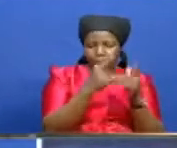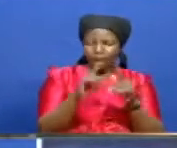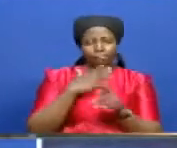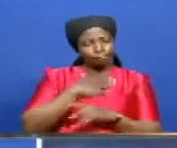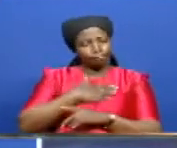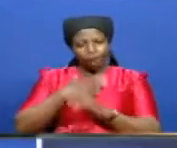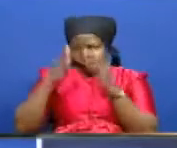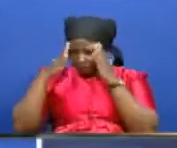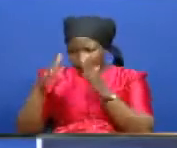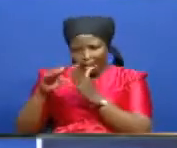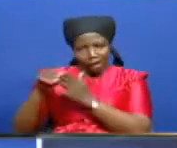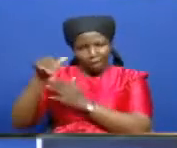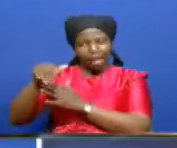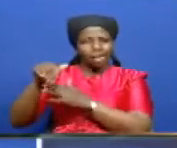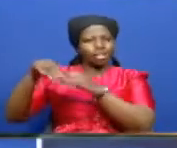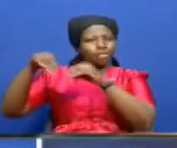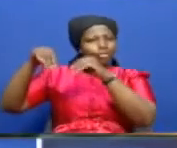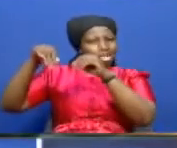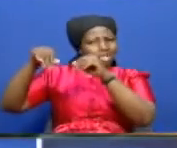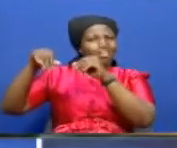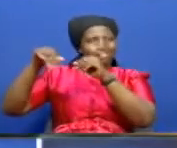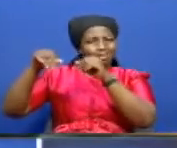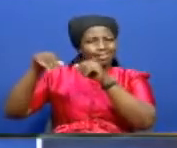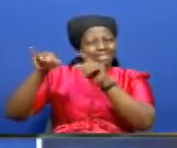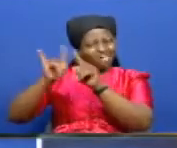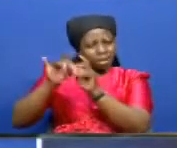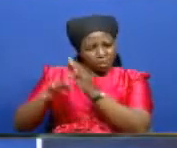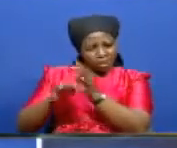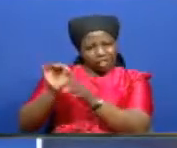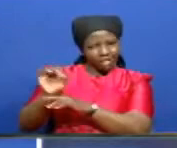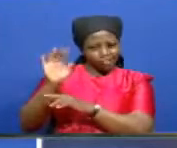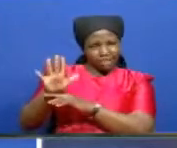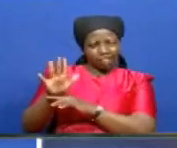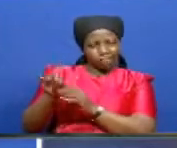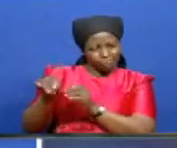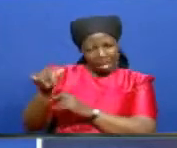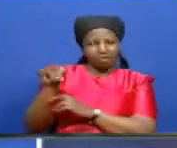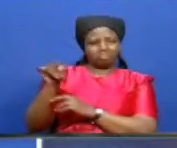products, even if they are costlier. Betty Kiptum, Channel One Business.